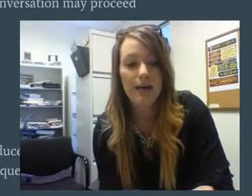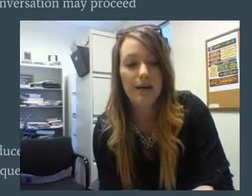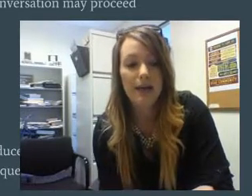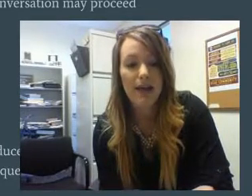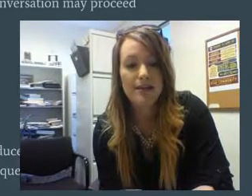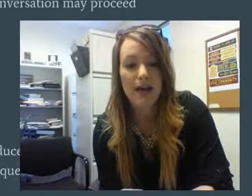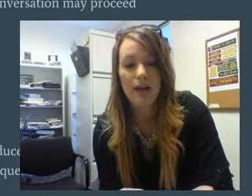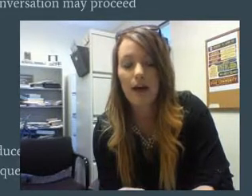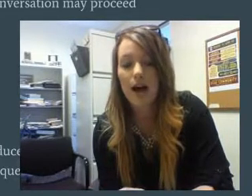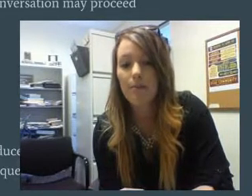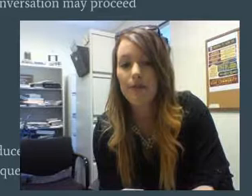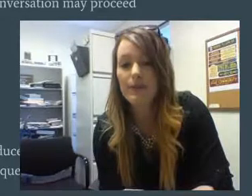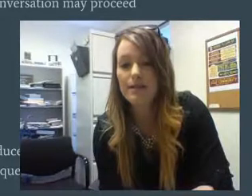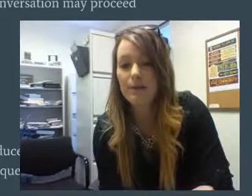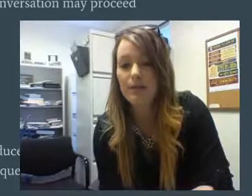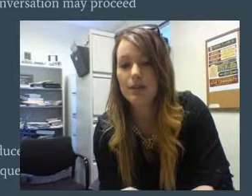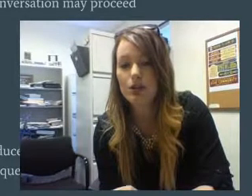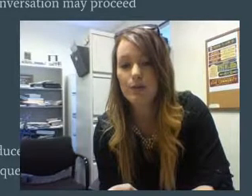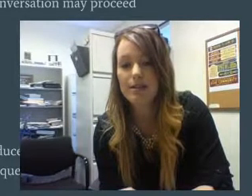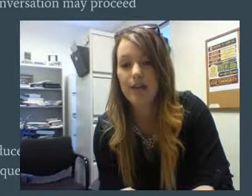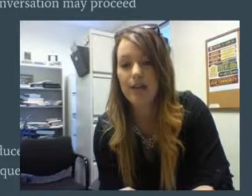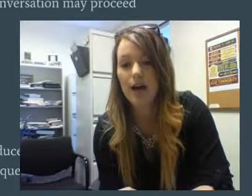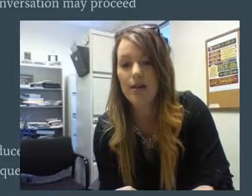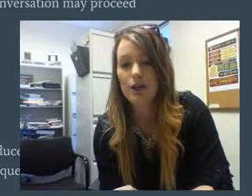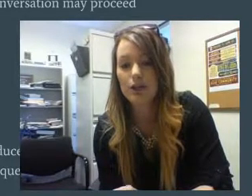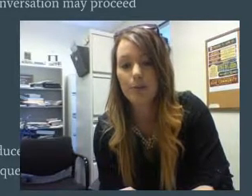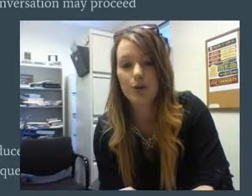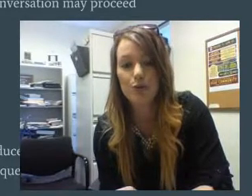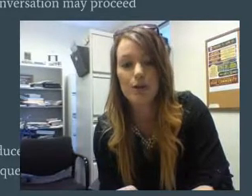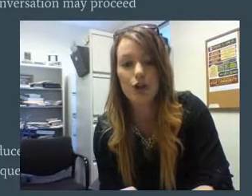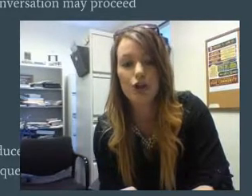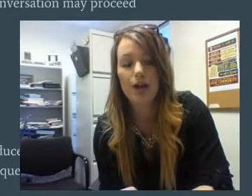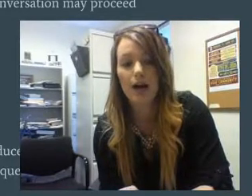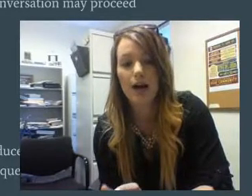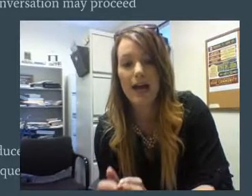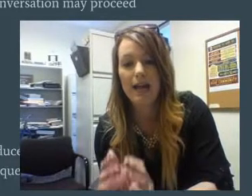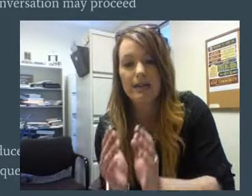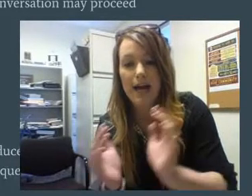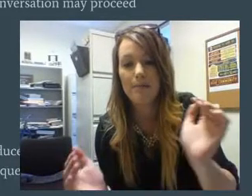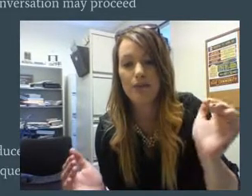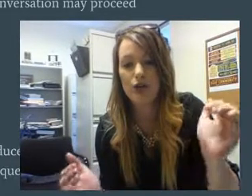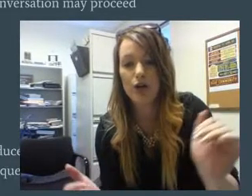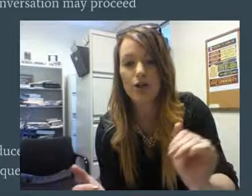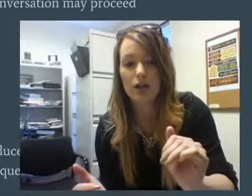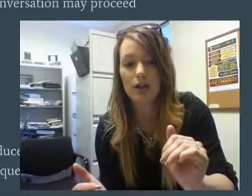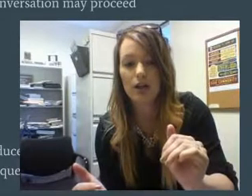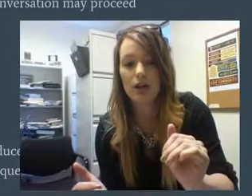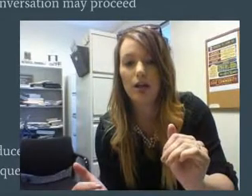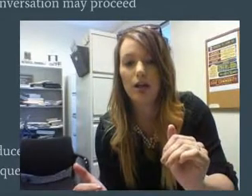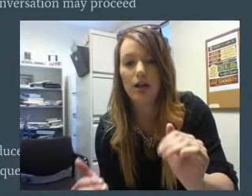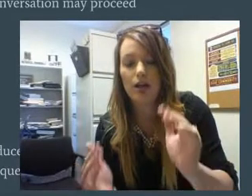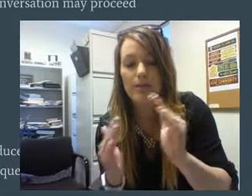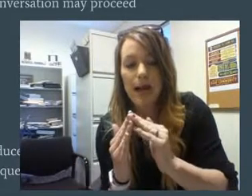Finally, academic ASL. This is something that has just recently started to produce research. Again, diamond structure,